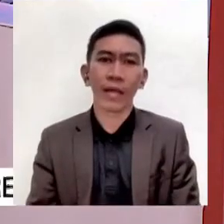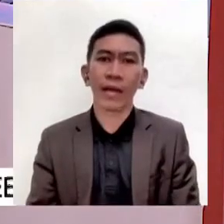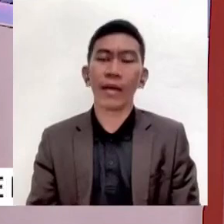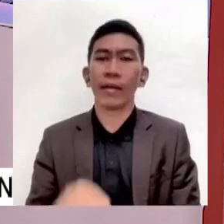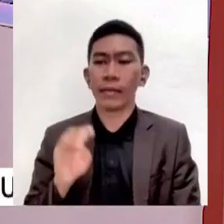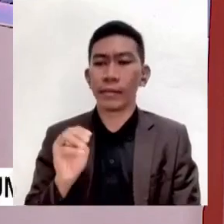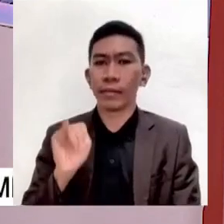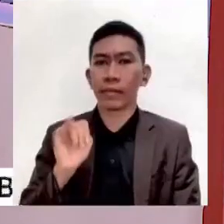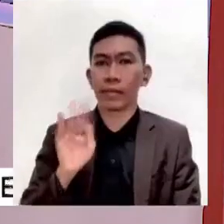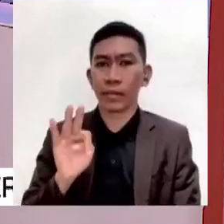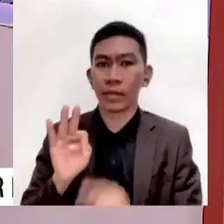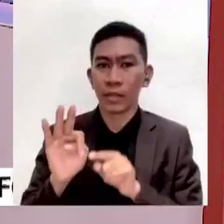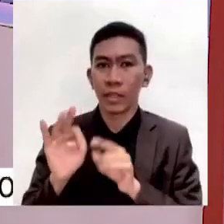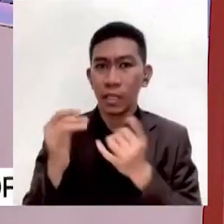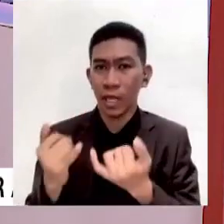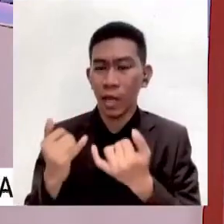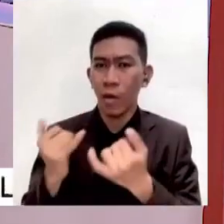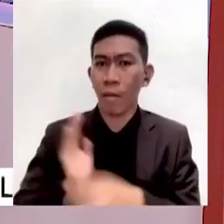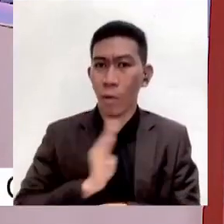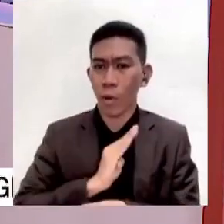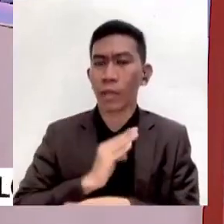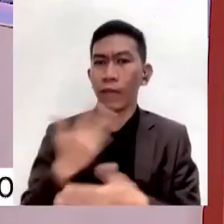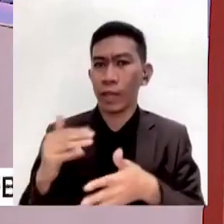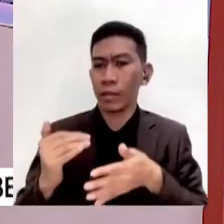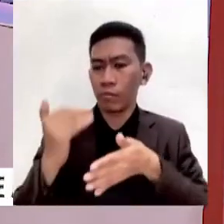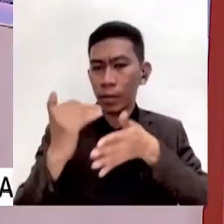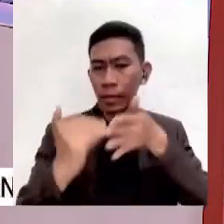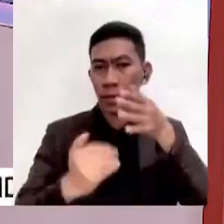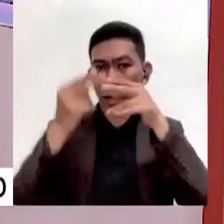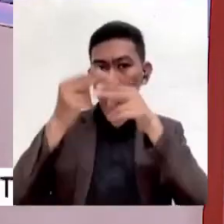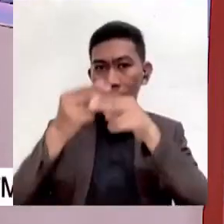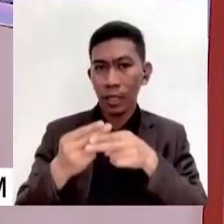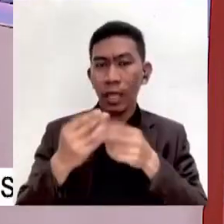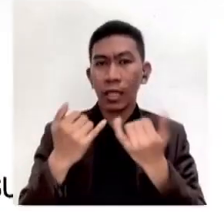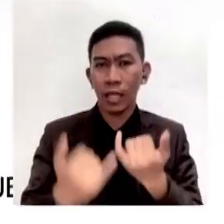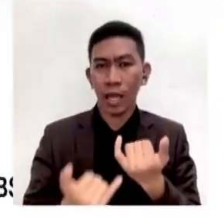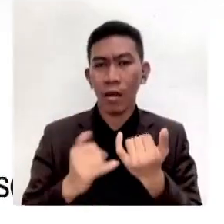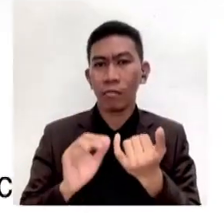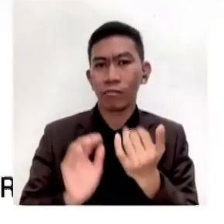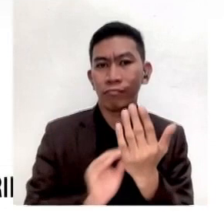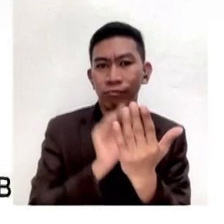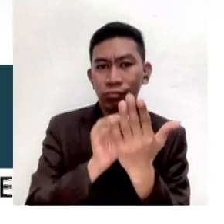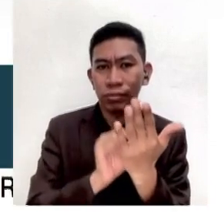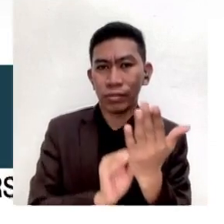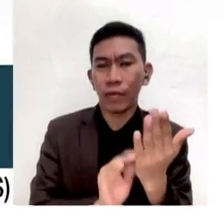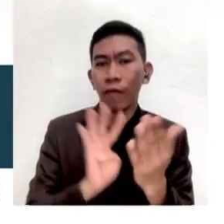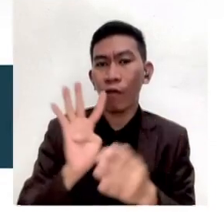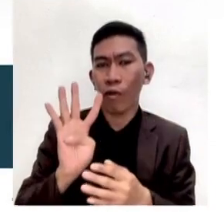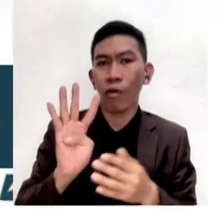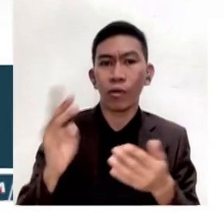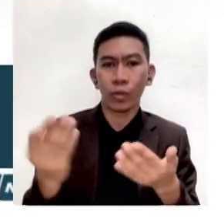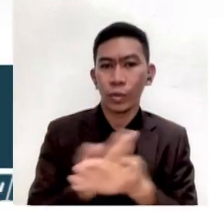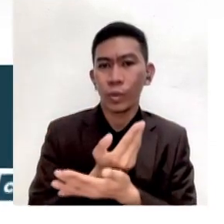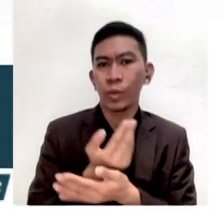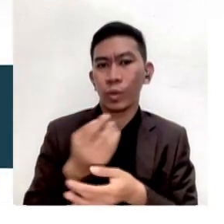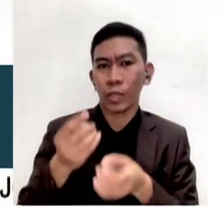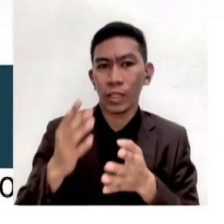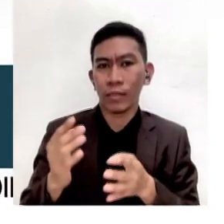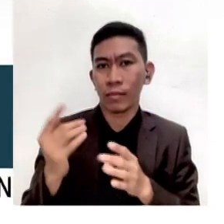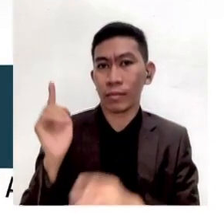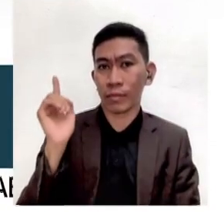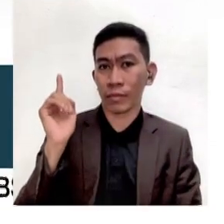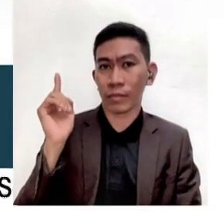Corporation takes shape as President Marcos swears in four new directors: Vicky Castillo Tan, Andrew Jerome